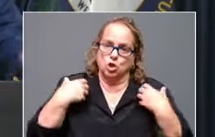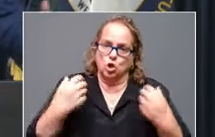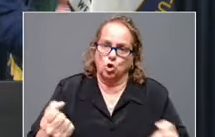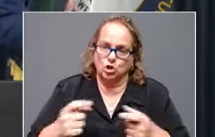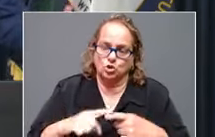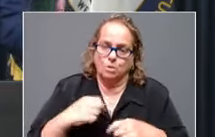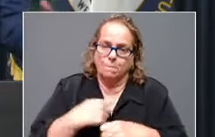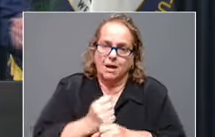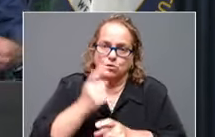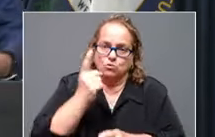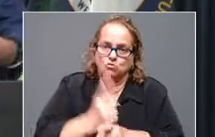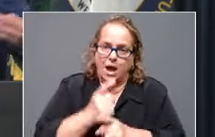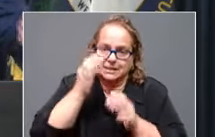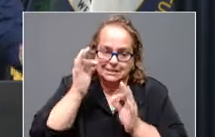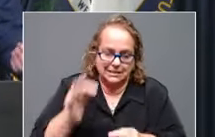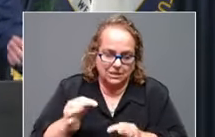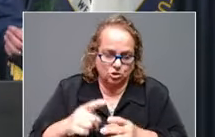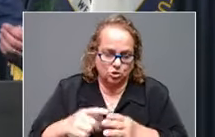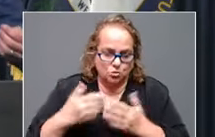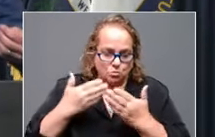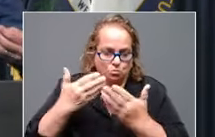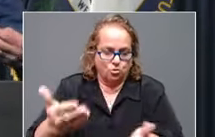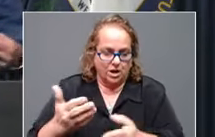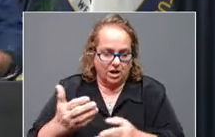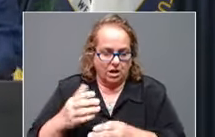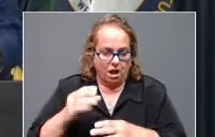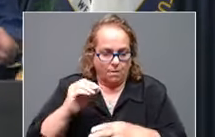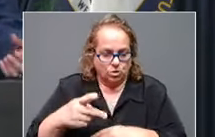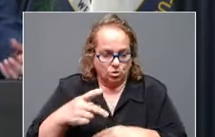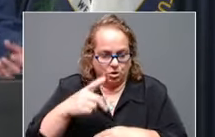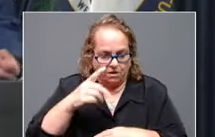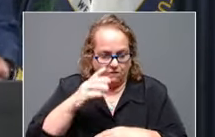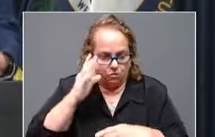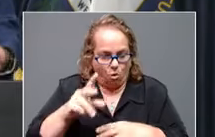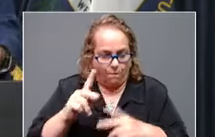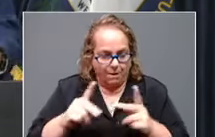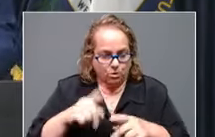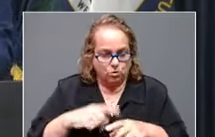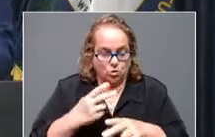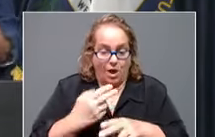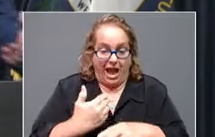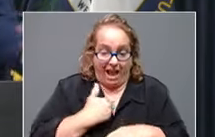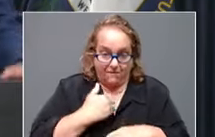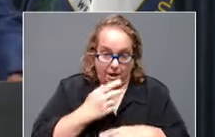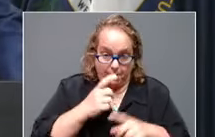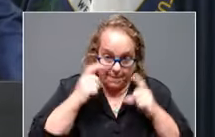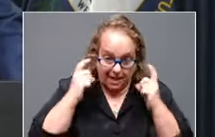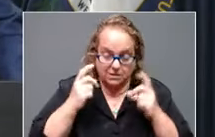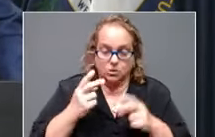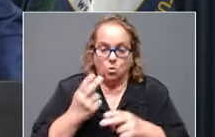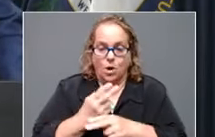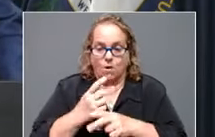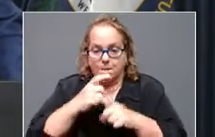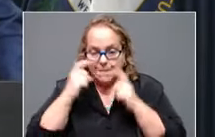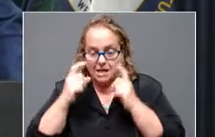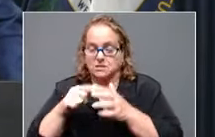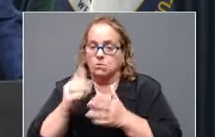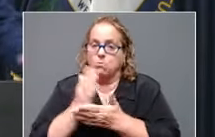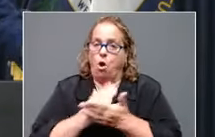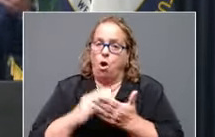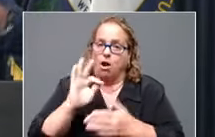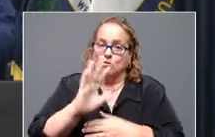got to celebrate walking in classrooms, seeing kids learn, have the opportunity to